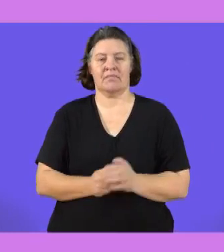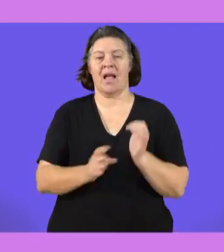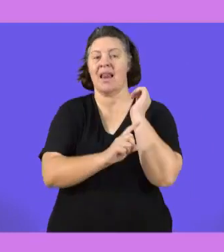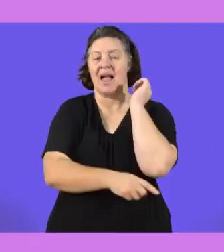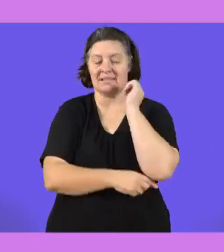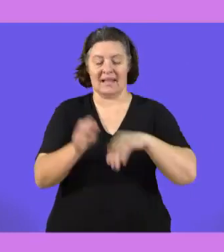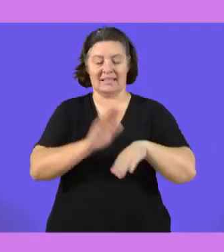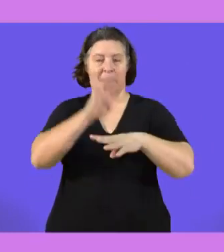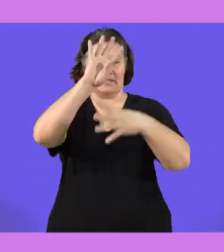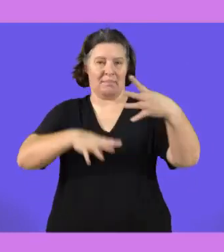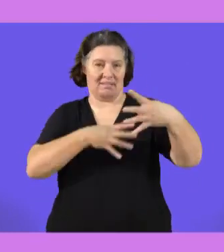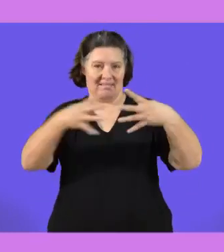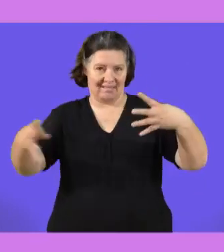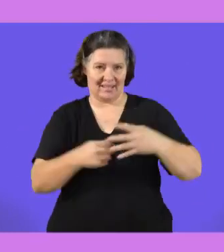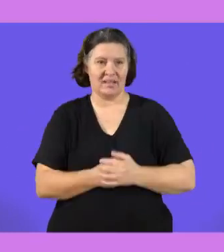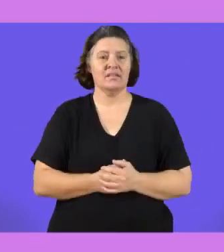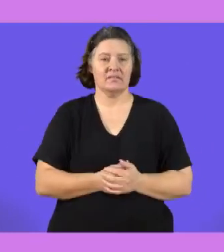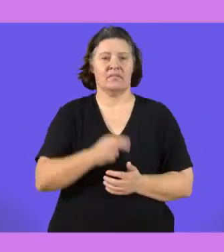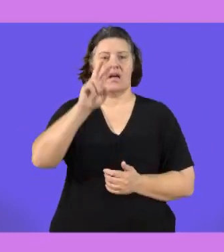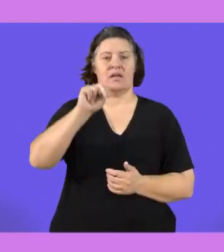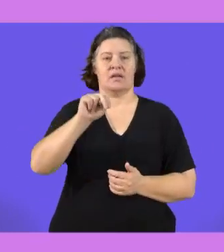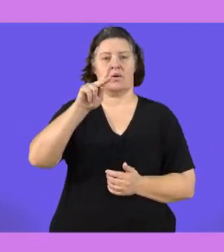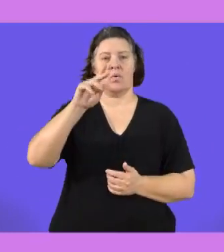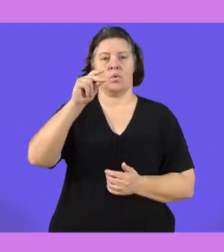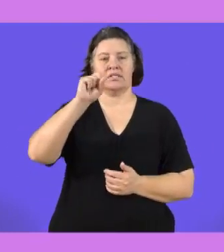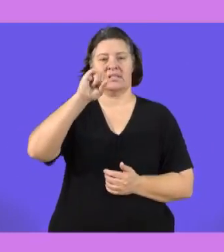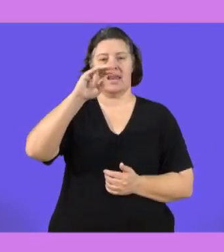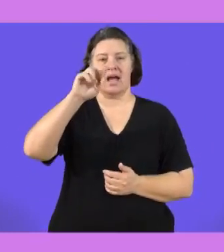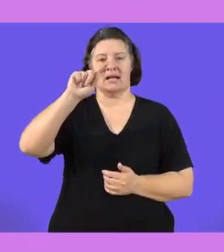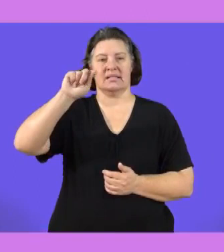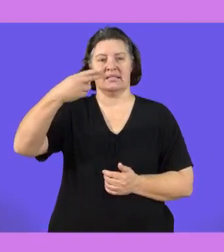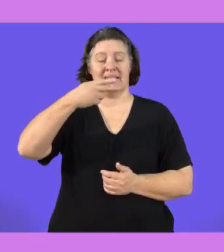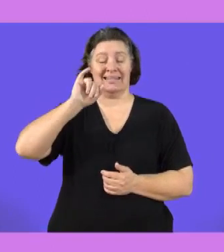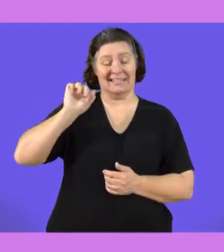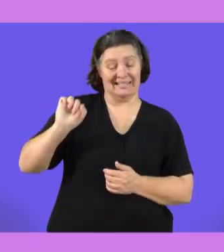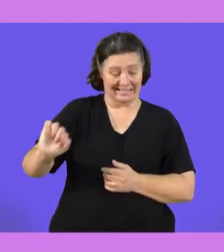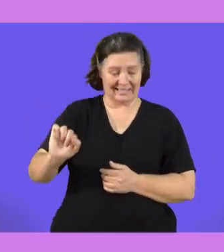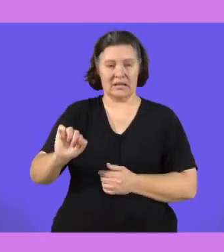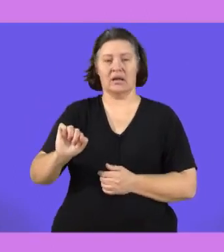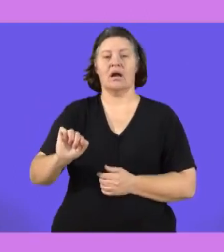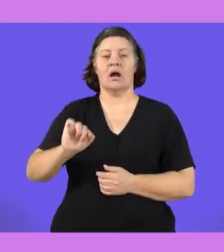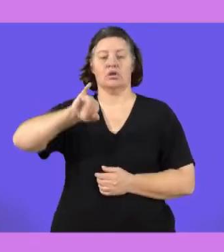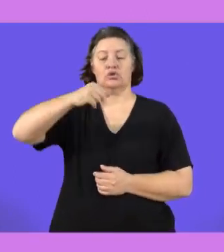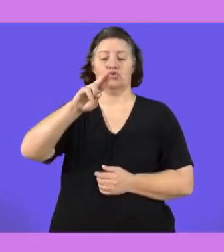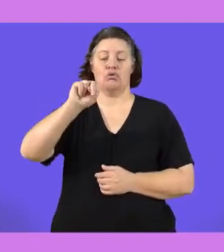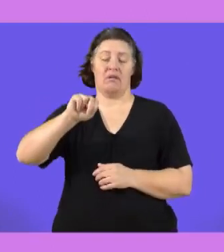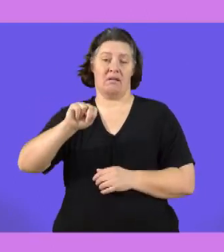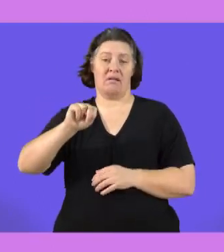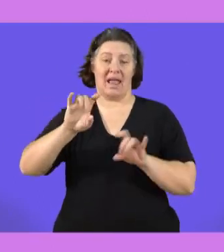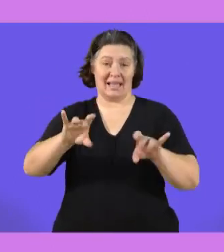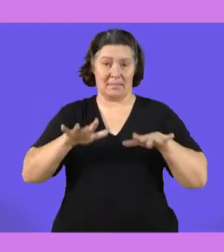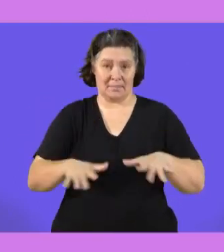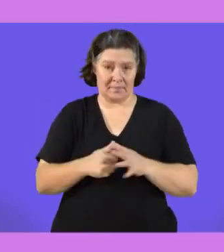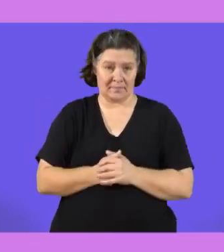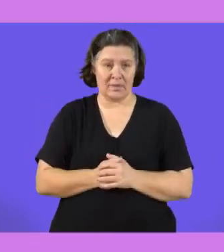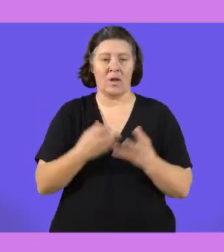says here, study the extract of Nkosinathi June exam. This is a timetable now. Below, and answer the questions on the next slide. So there we have